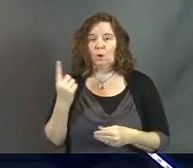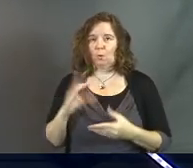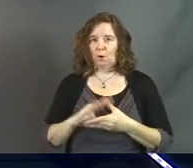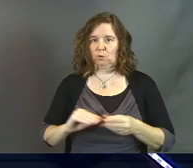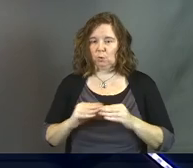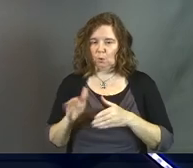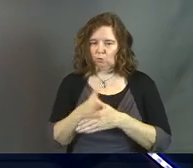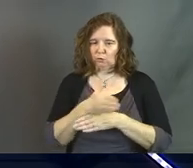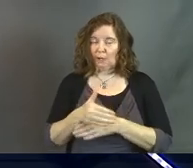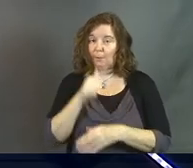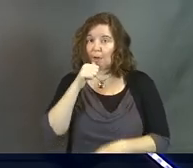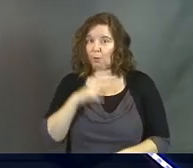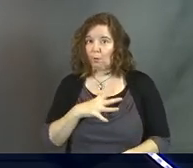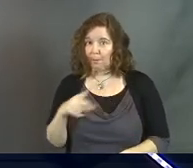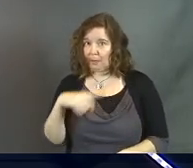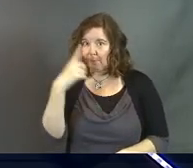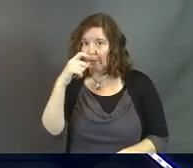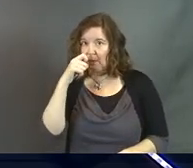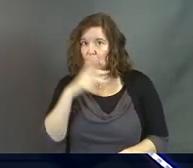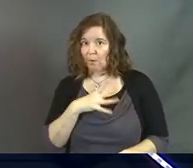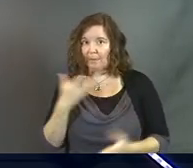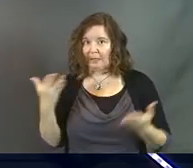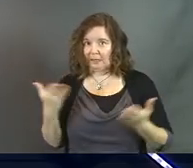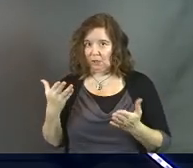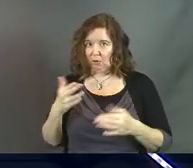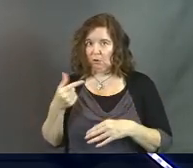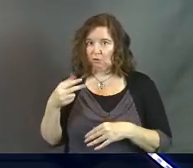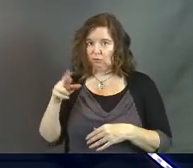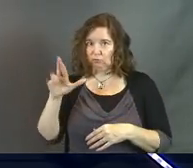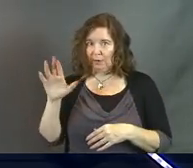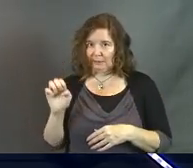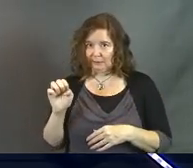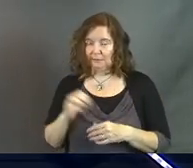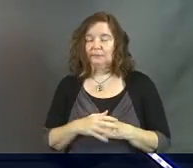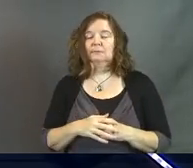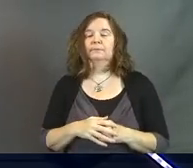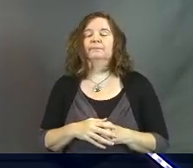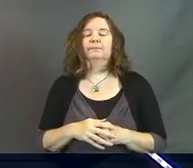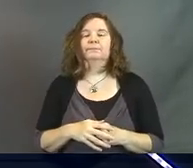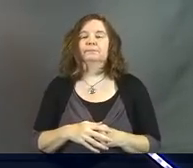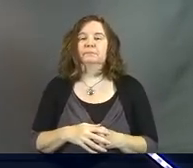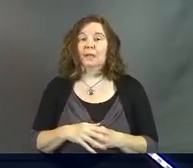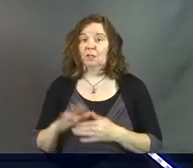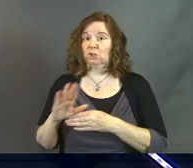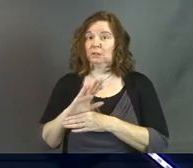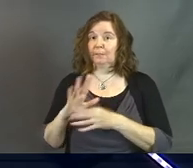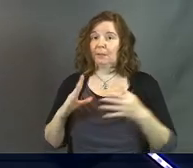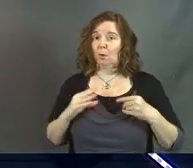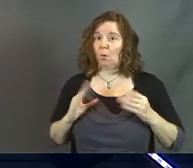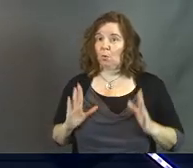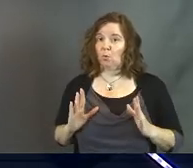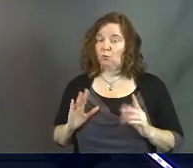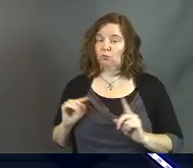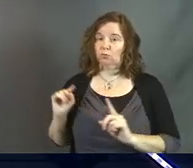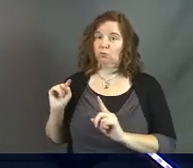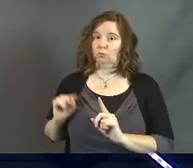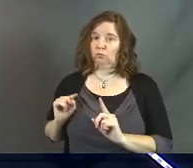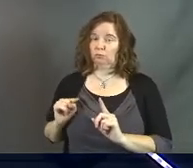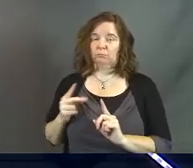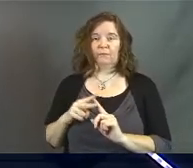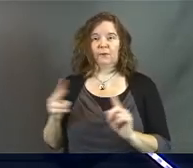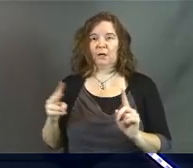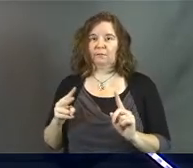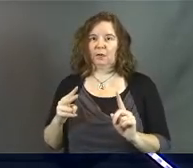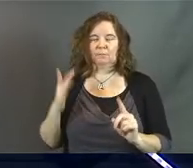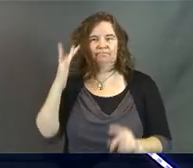was shared by a woman, a black woman that goes here to Grace, and she's a business owner. And very,